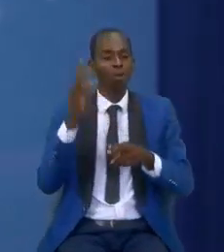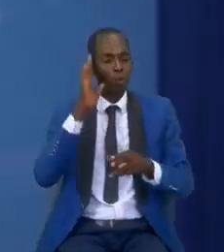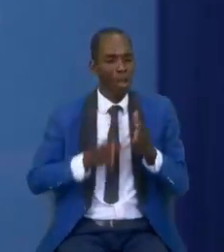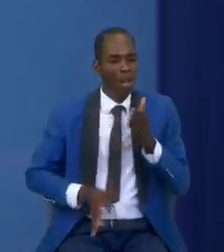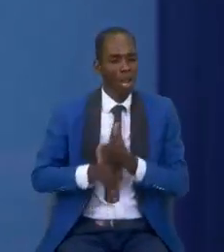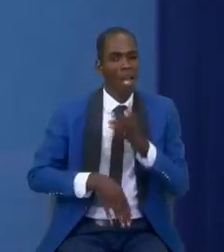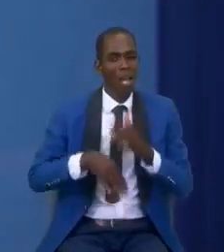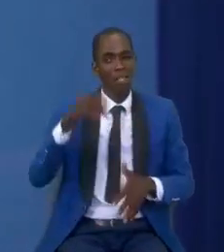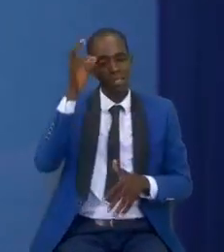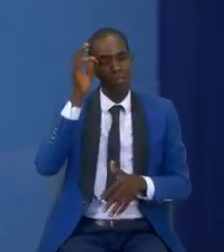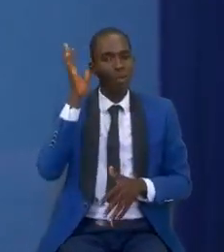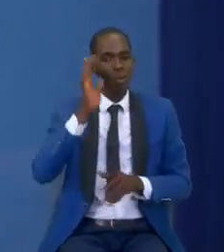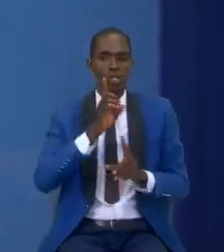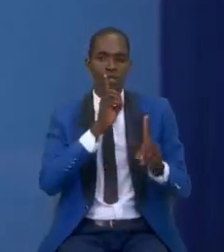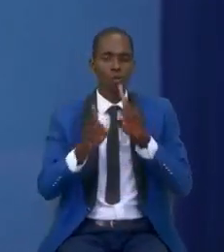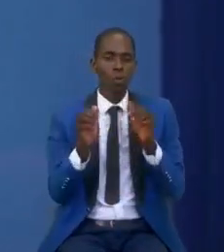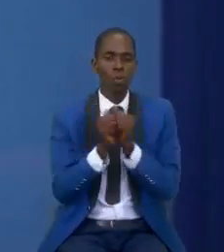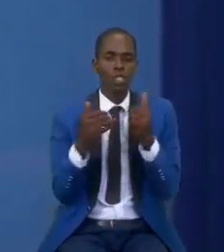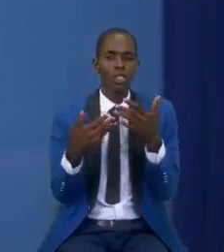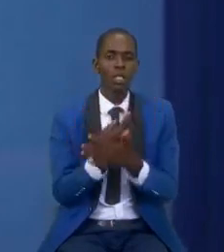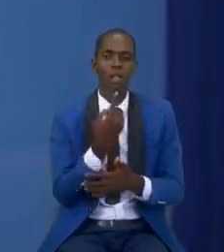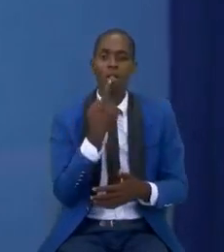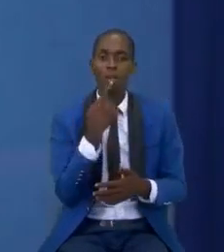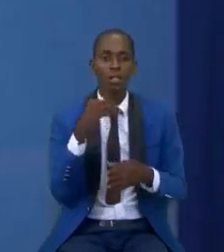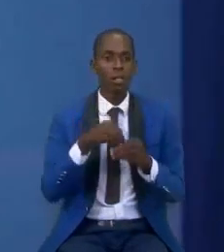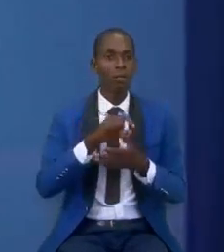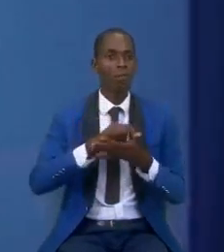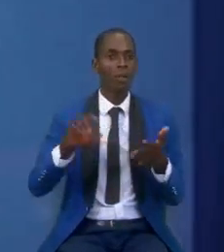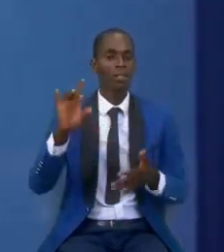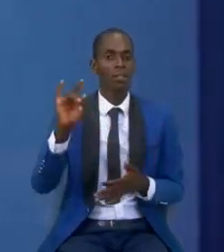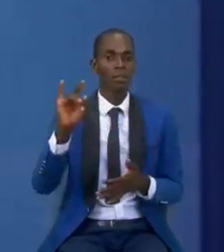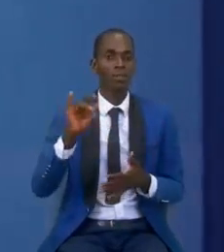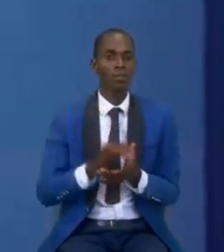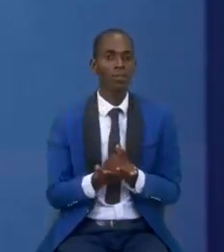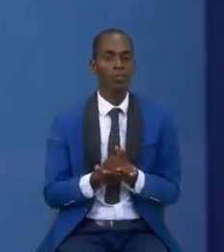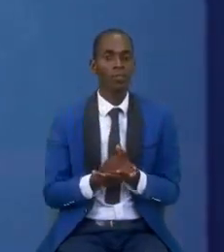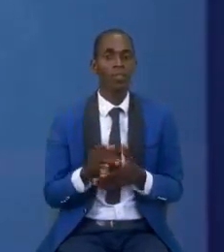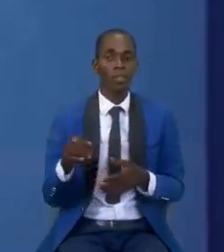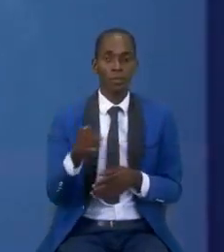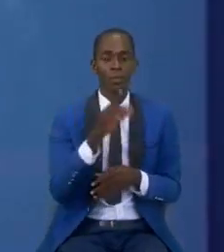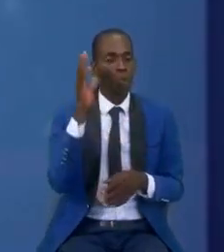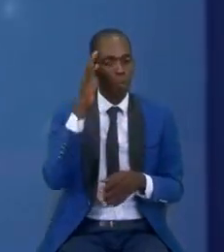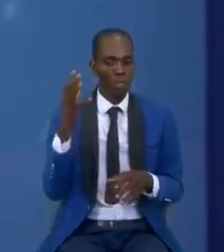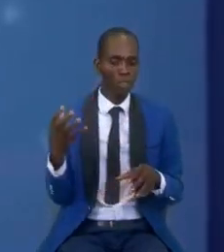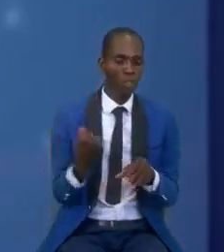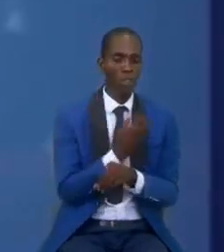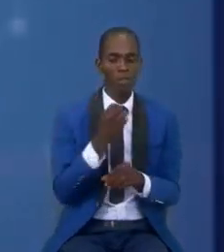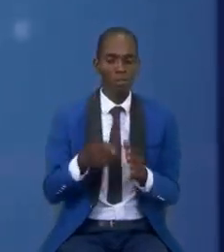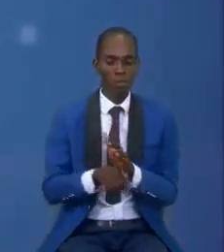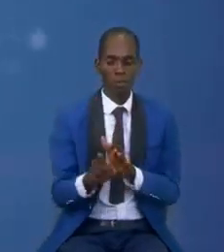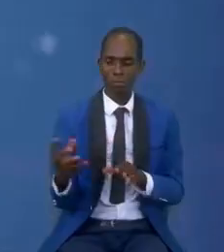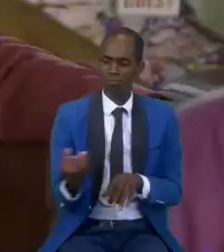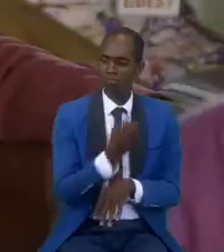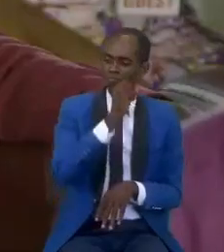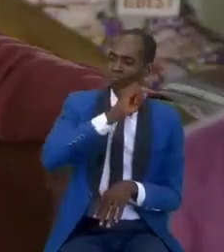18, they shall take off serpents, throw them away. And if they drink any deadly sin, it